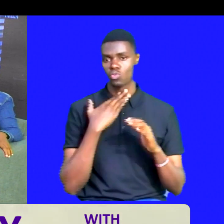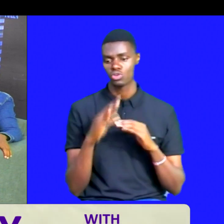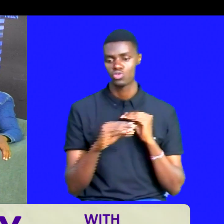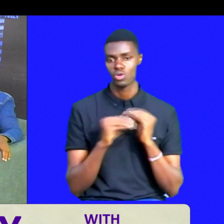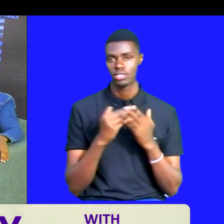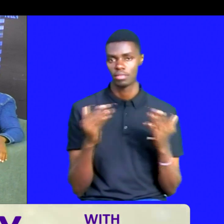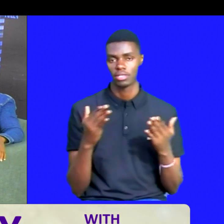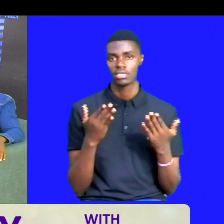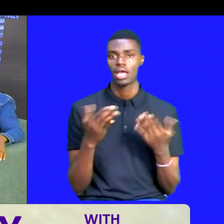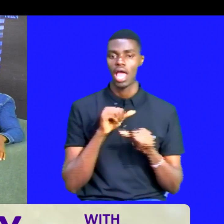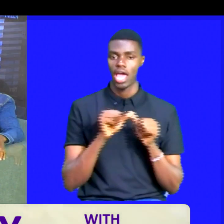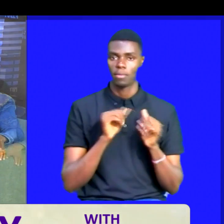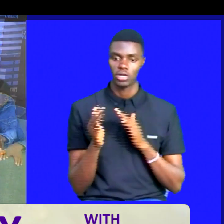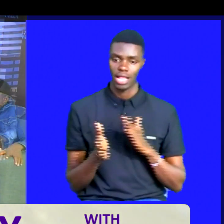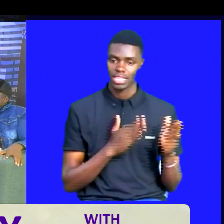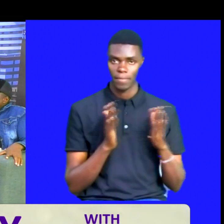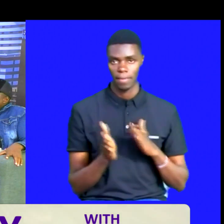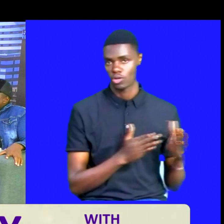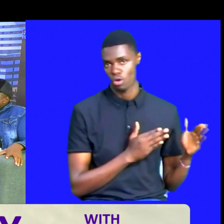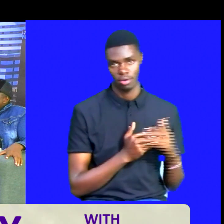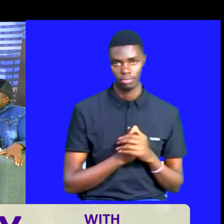that as far as the preparations is concerned? Yeah, I think